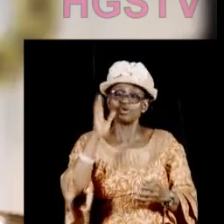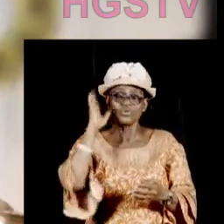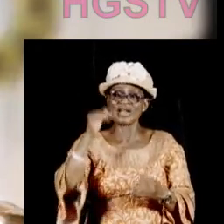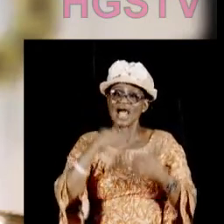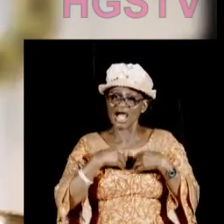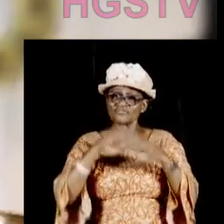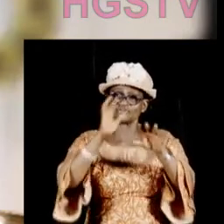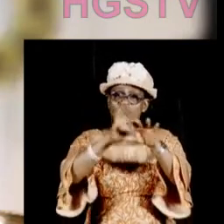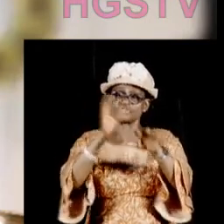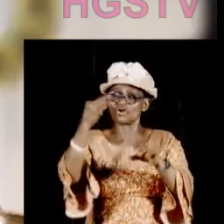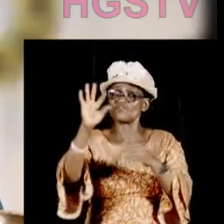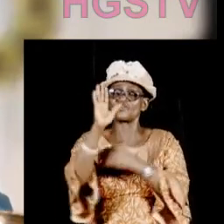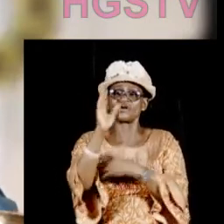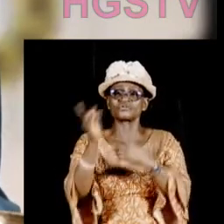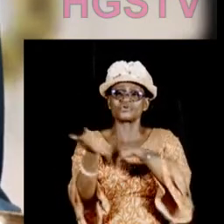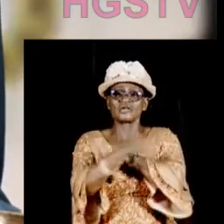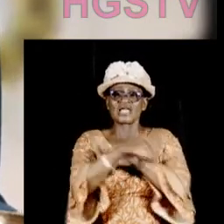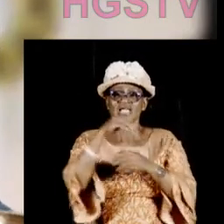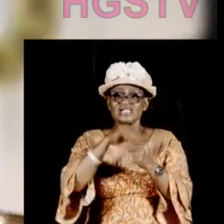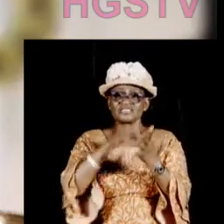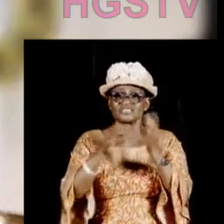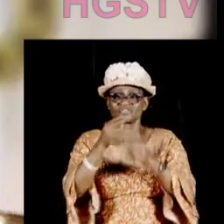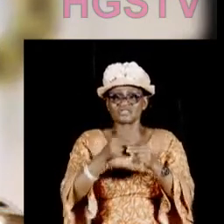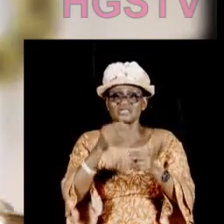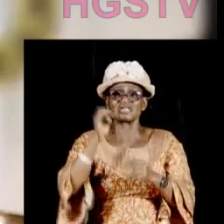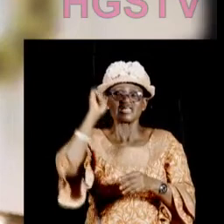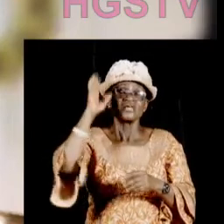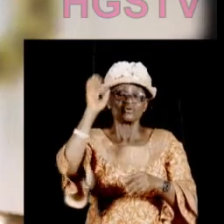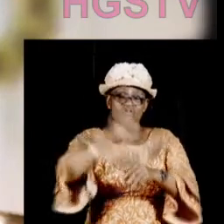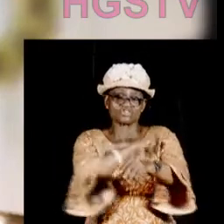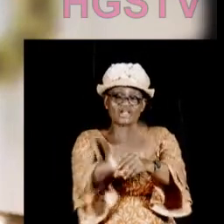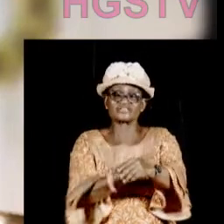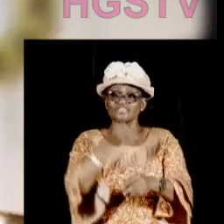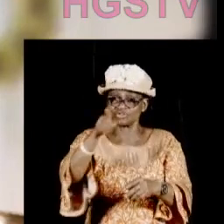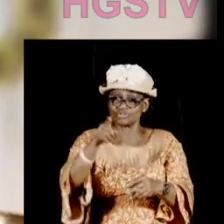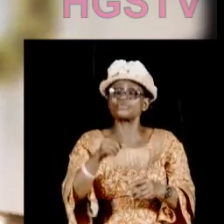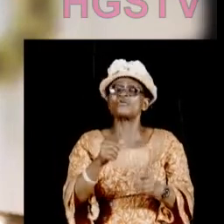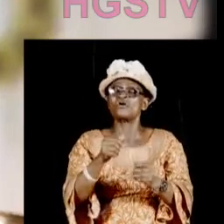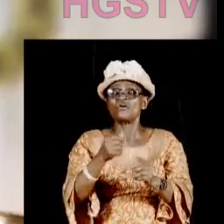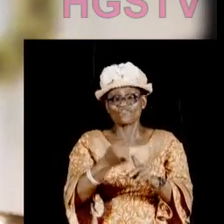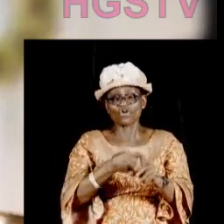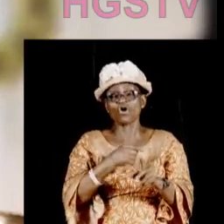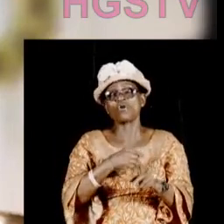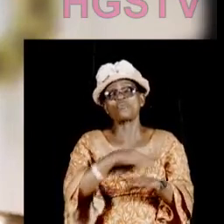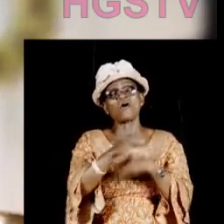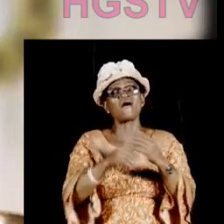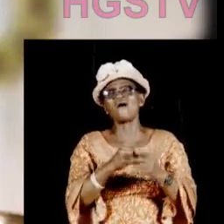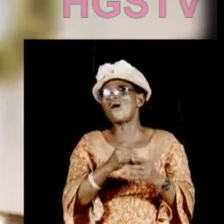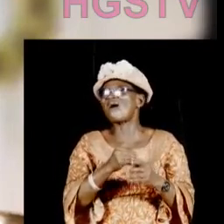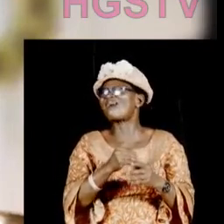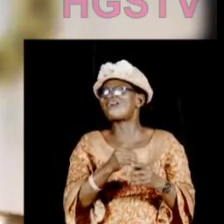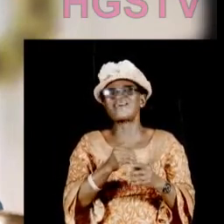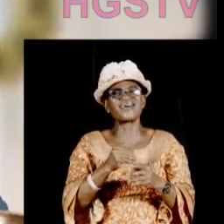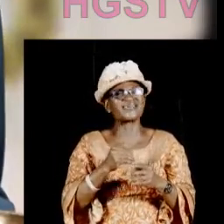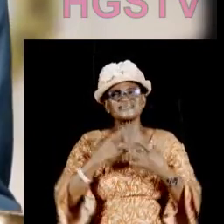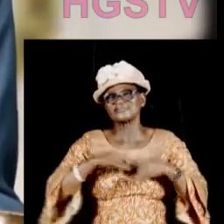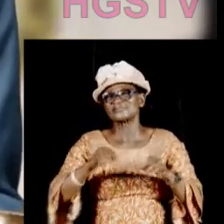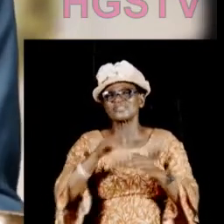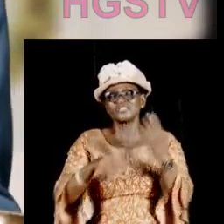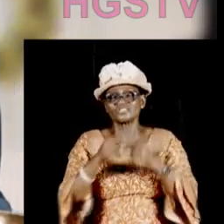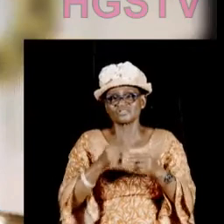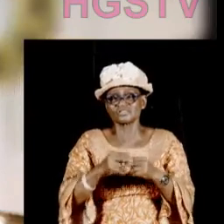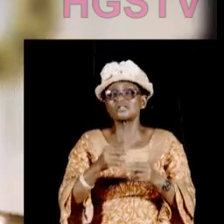of God today in Jesus' name. Amen. He will strengthen you from every discouragement in Jesus' name. Amen. We're going to pray and